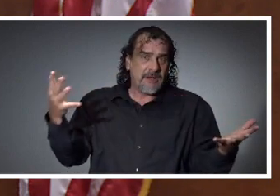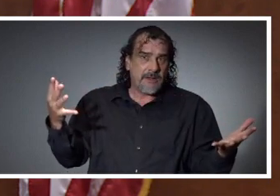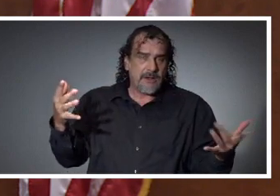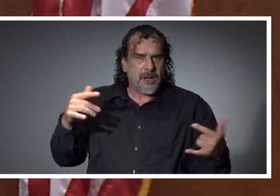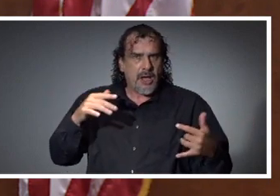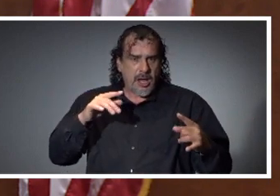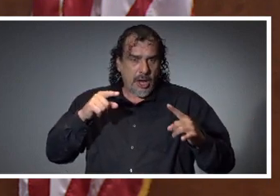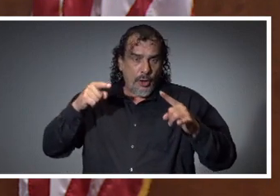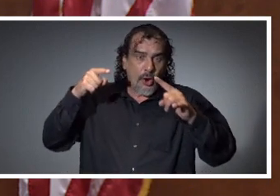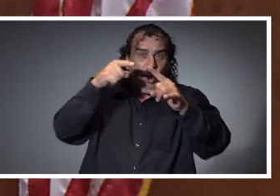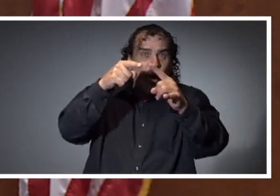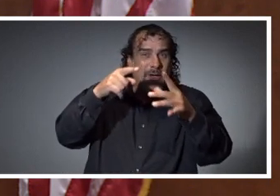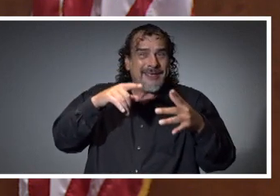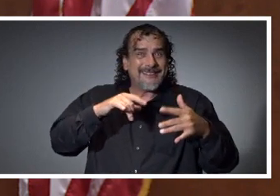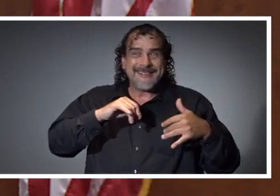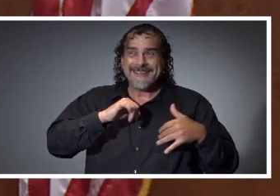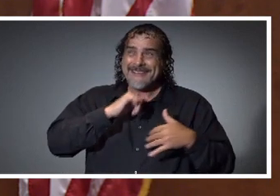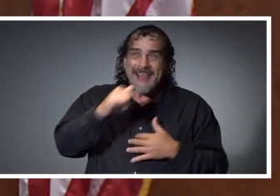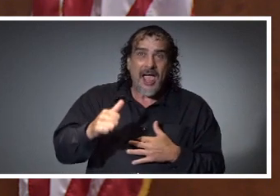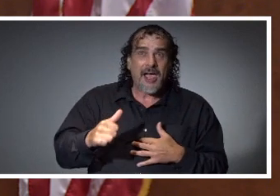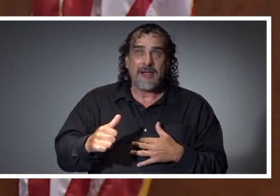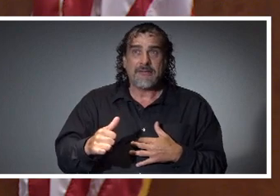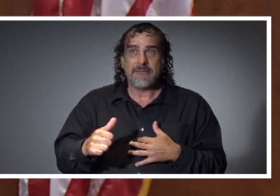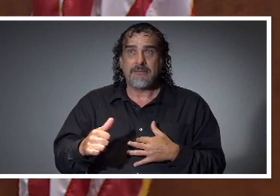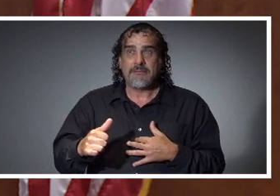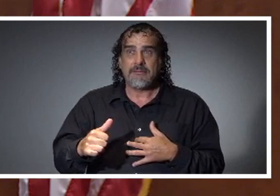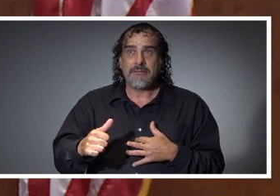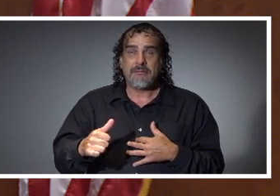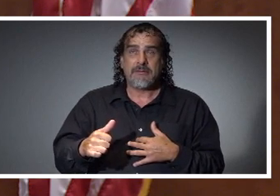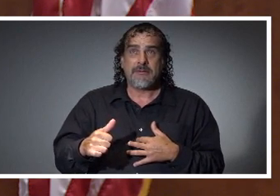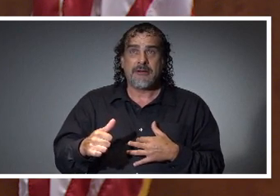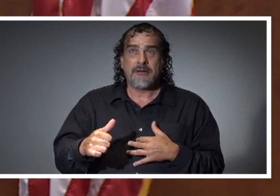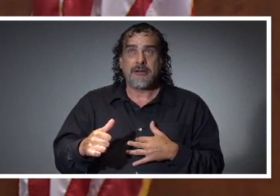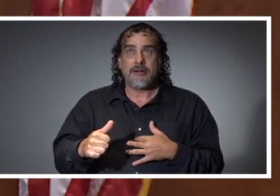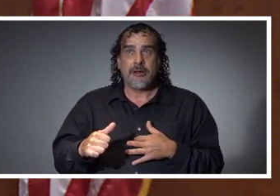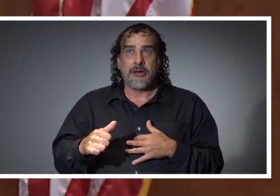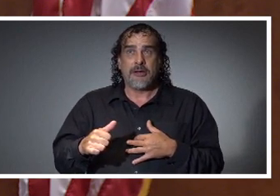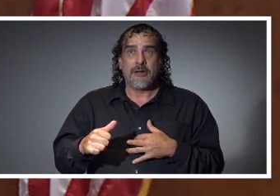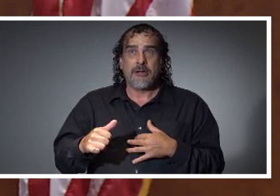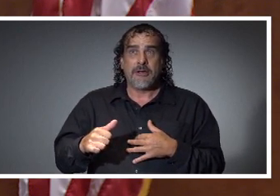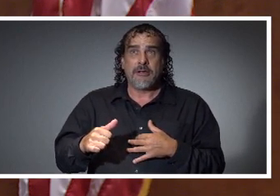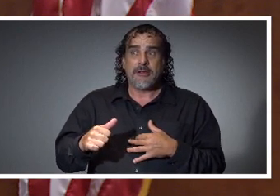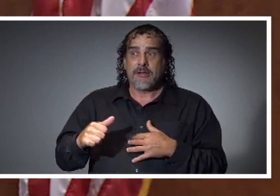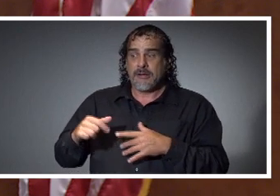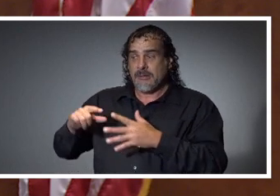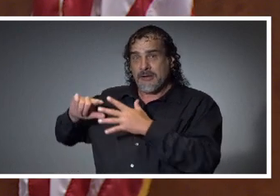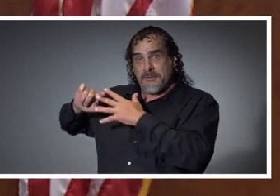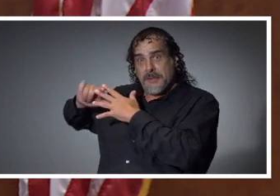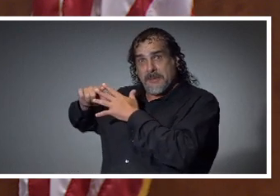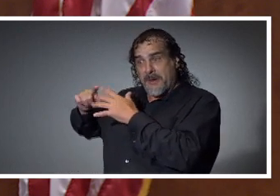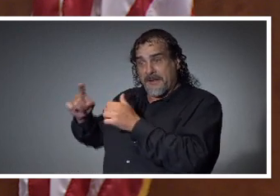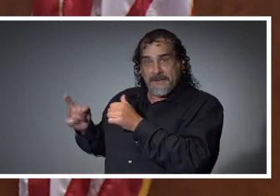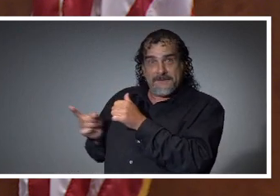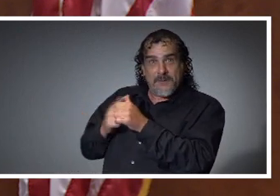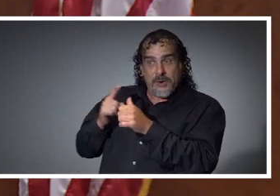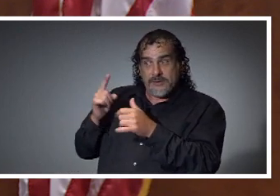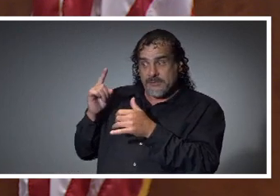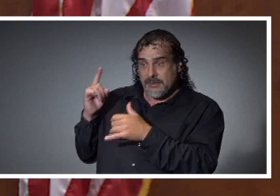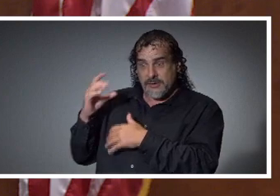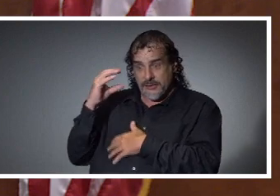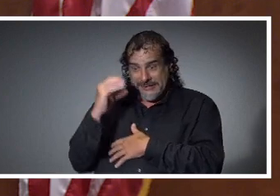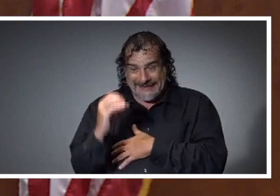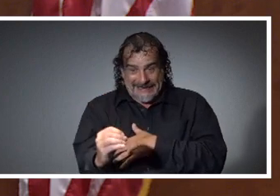is not to go from where we were on March the 11th when we had the first case down to